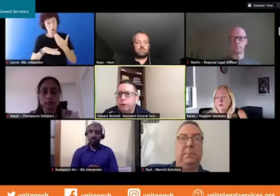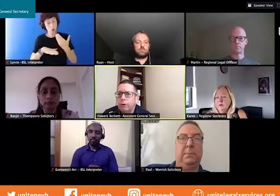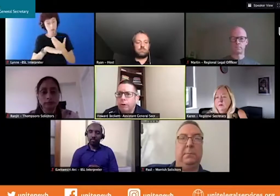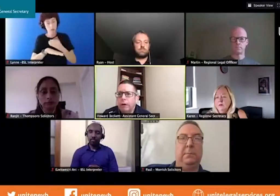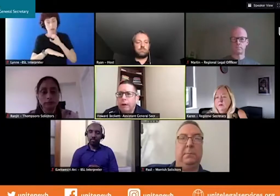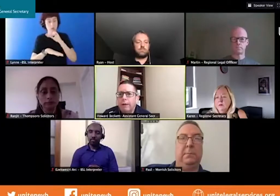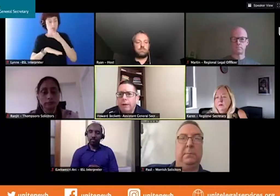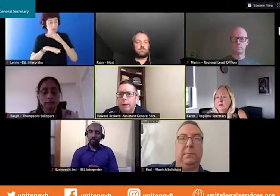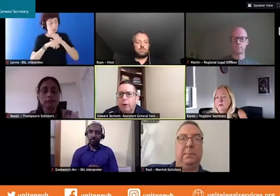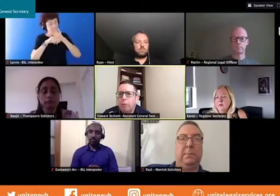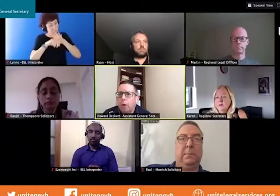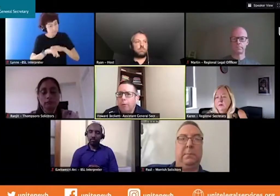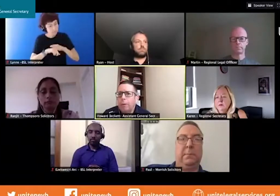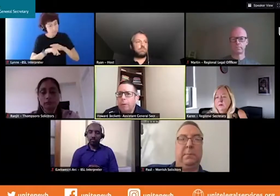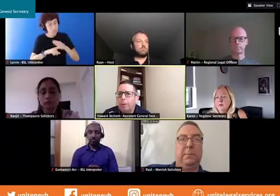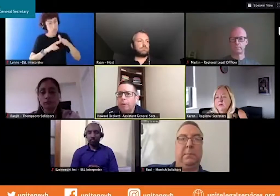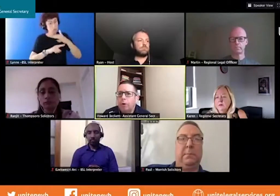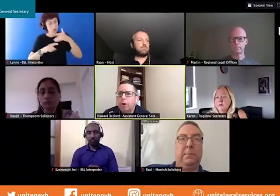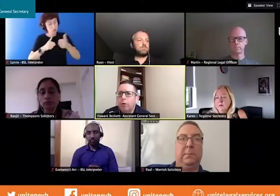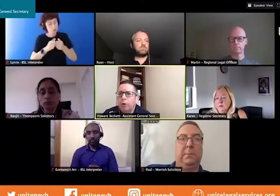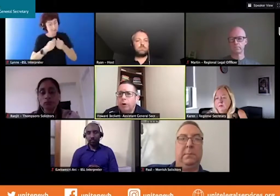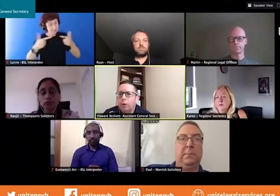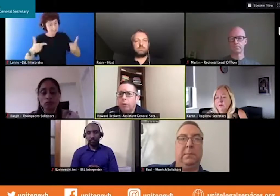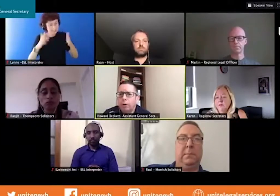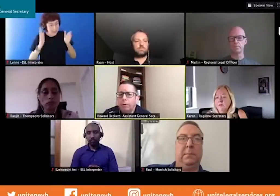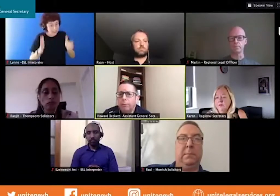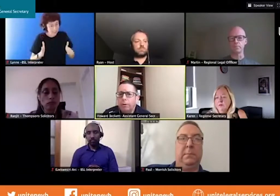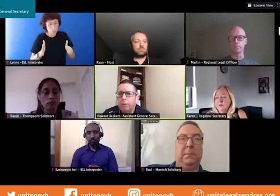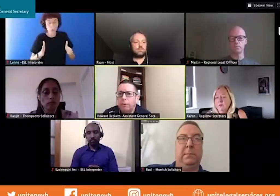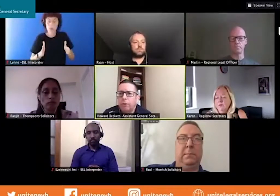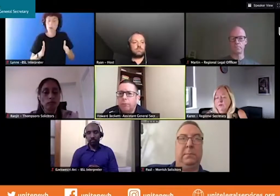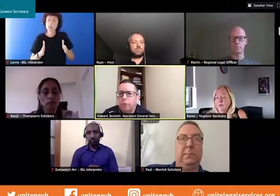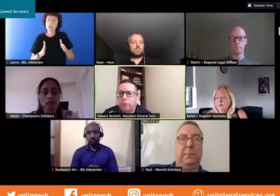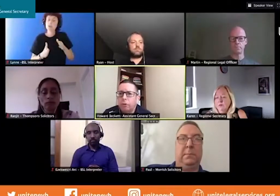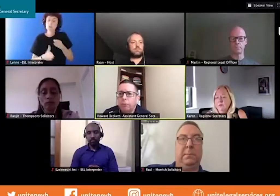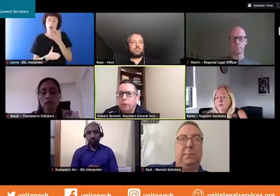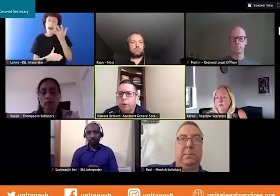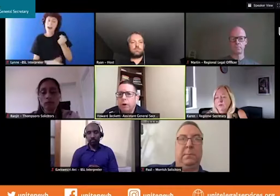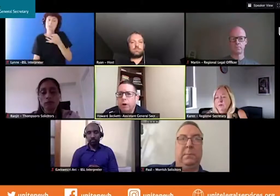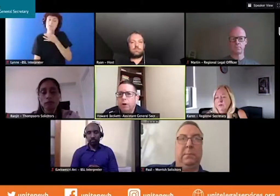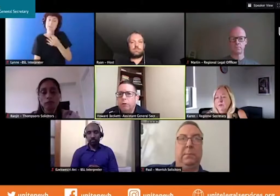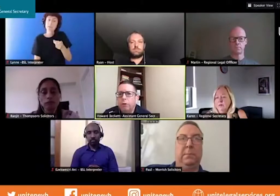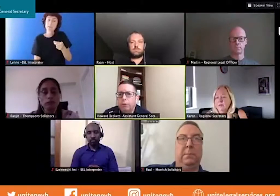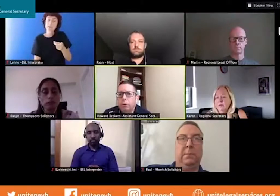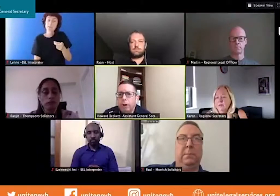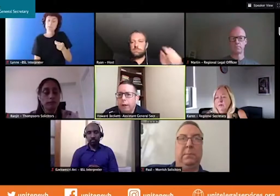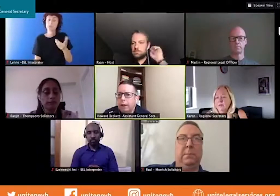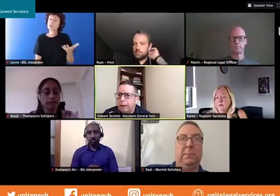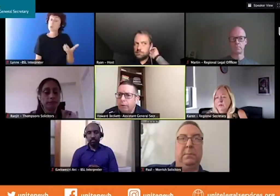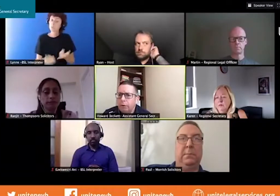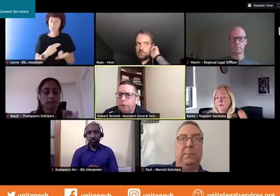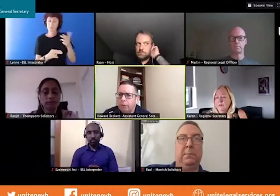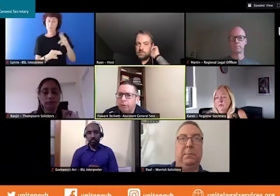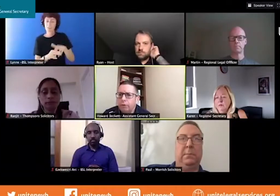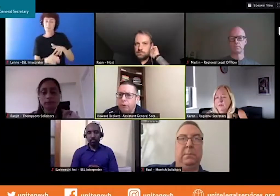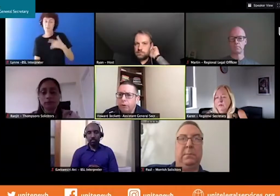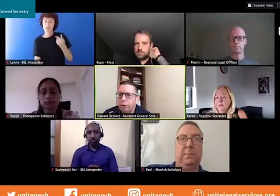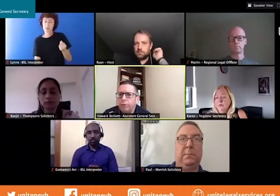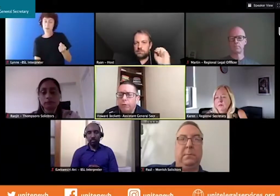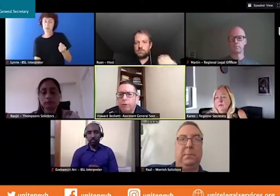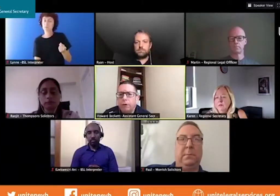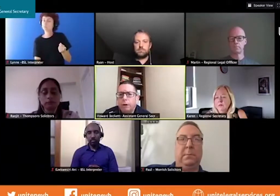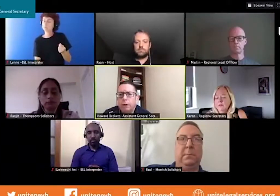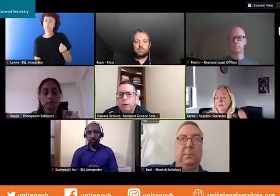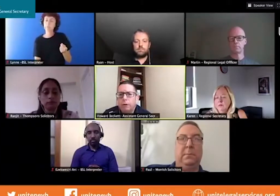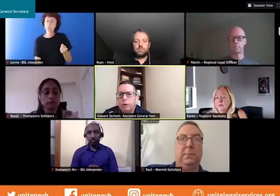distancing. And they will want people in work who are exhibiting symptoms of COVID. So if you're unfortunate enough